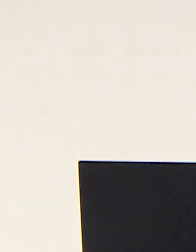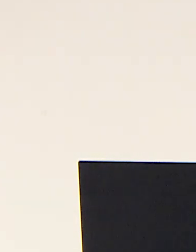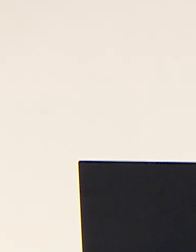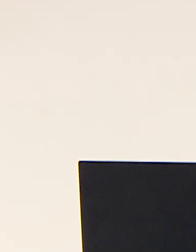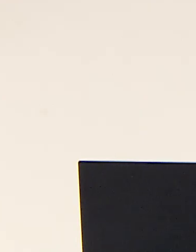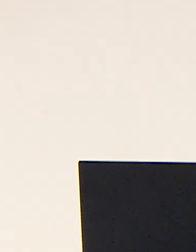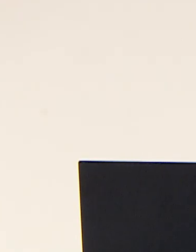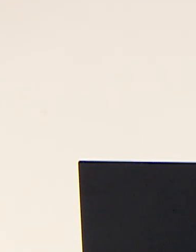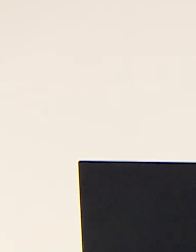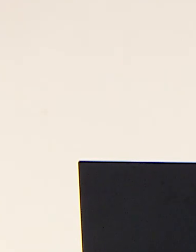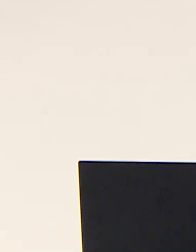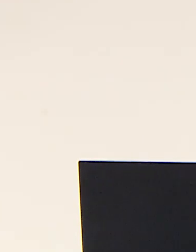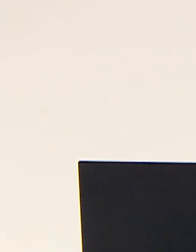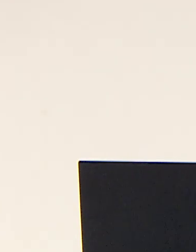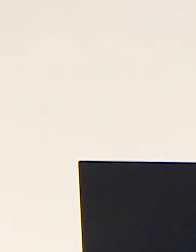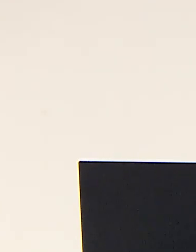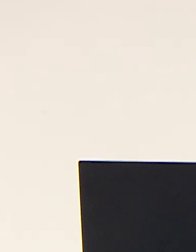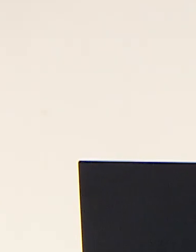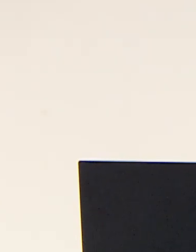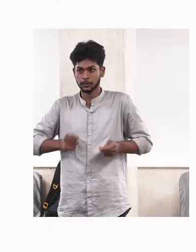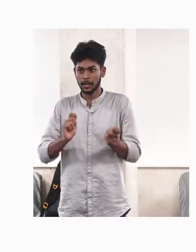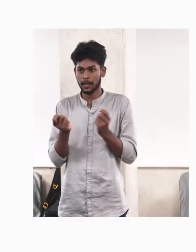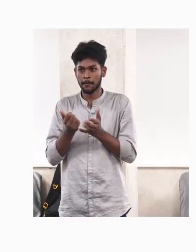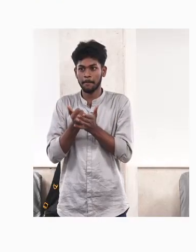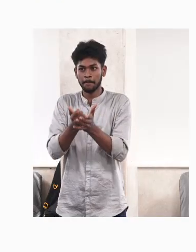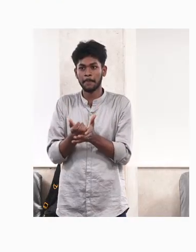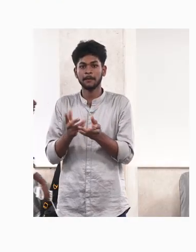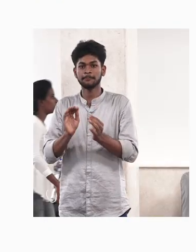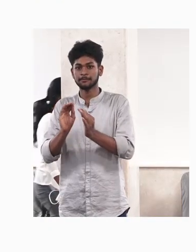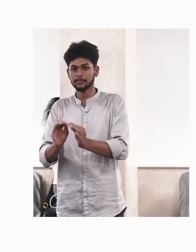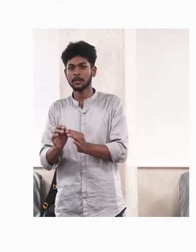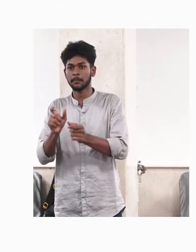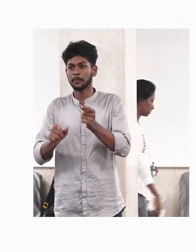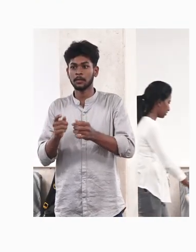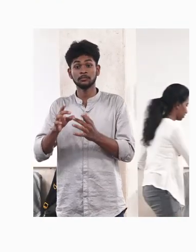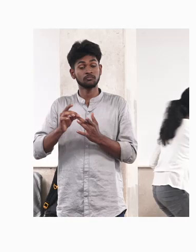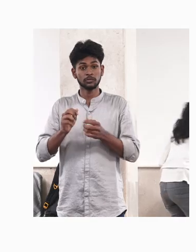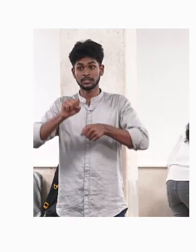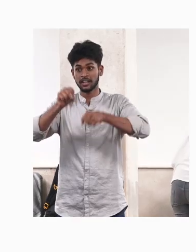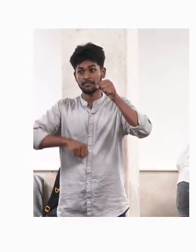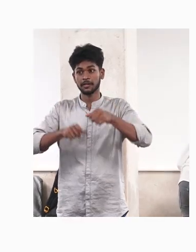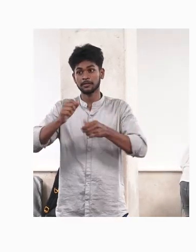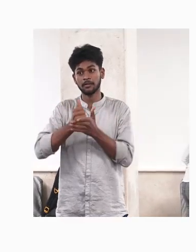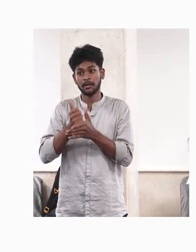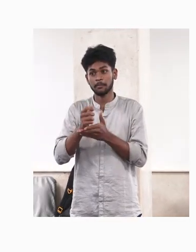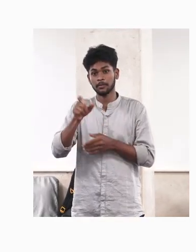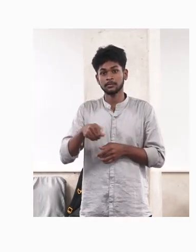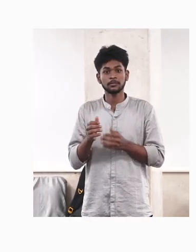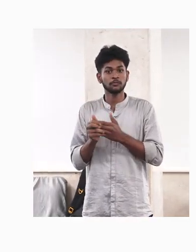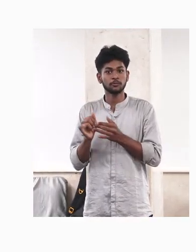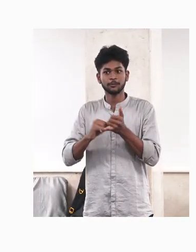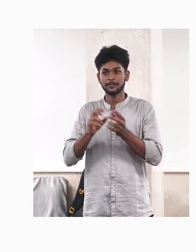specific expertise in psychosocial rehabilitation, supported housing and co-production, and as a certified open dialogue trainer and